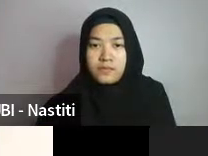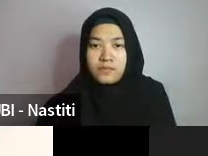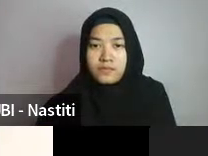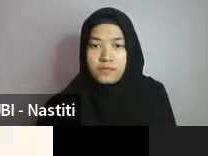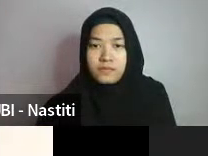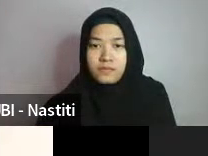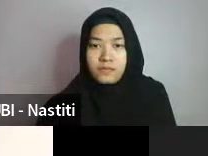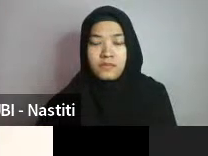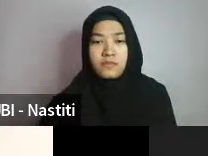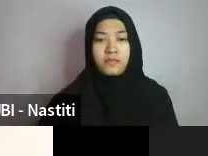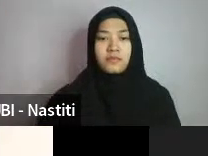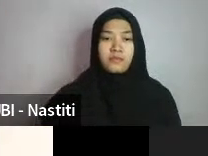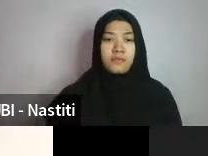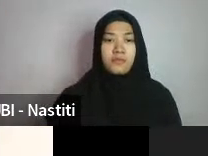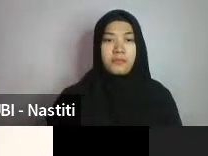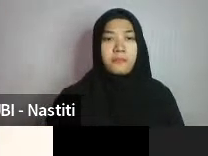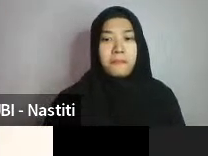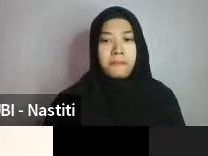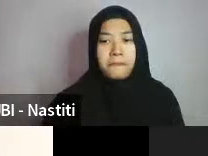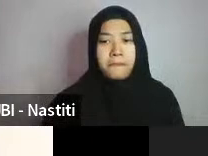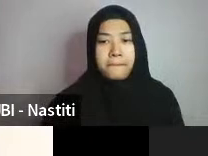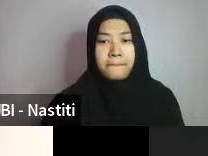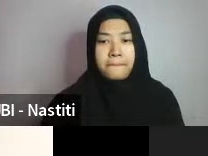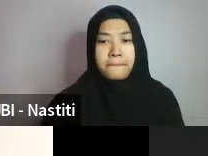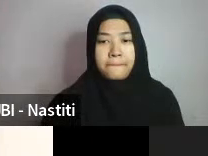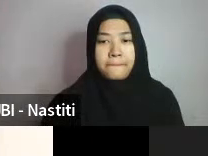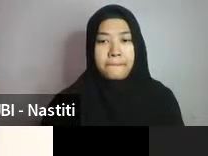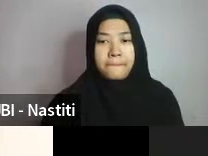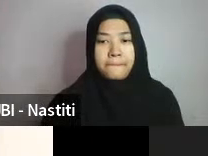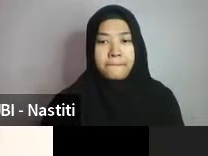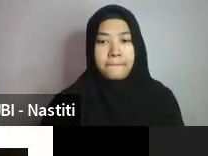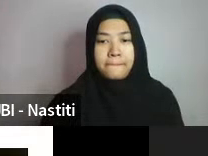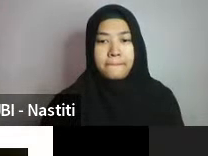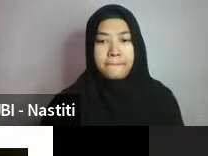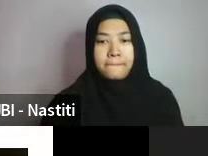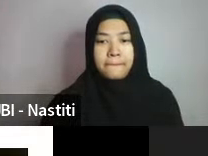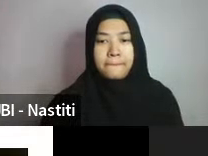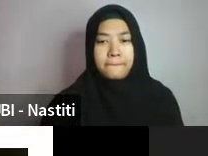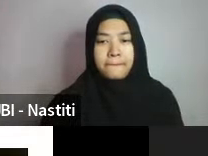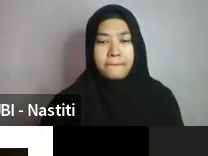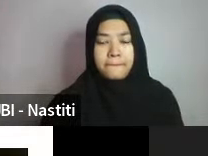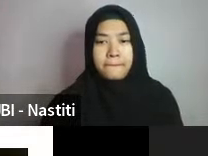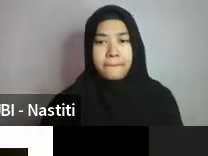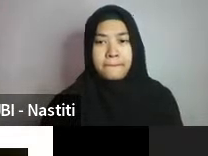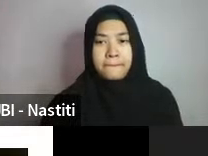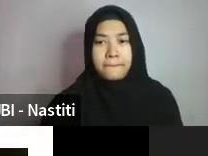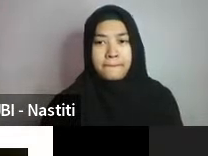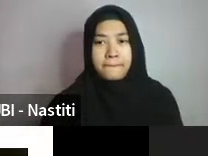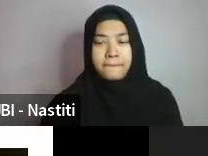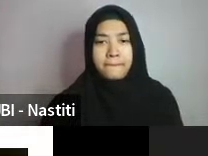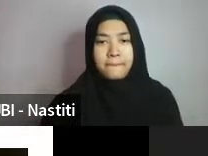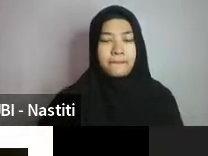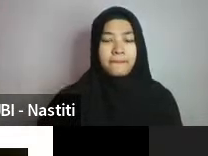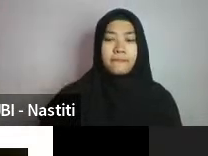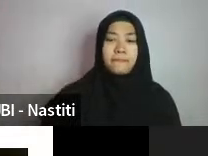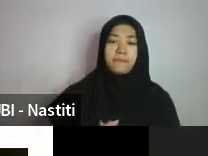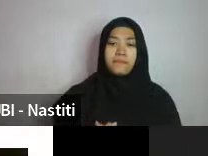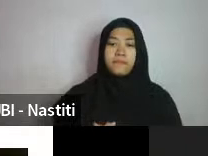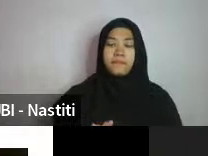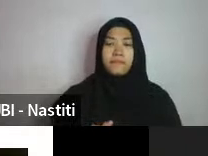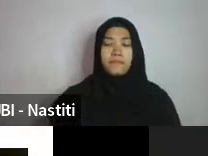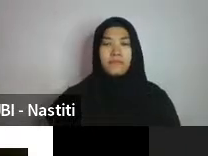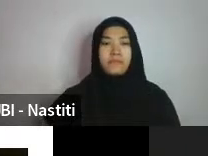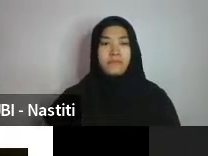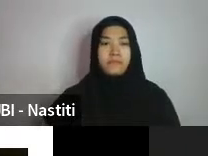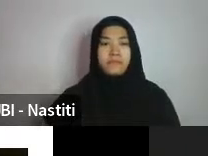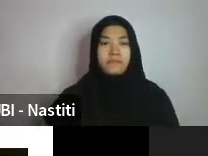image are not scary at all. They seem to be frightened. And of course, they had good reason. These ideas were picked up by